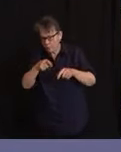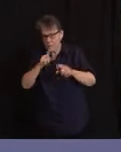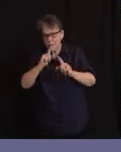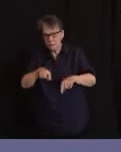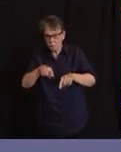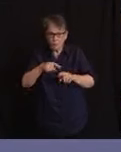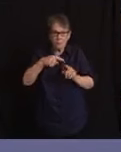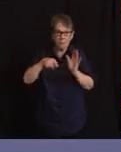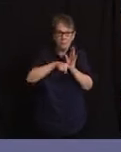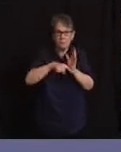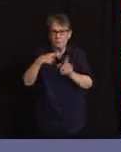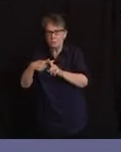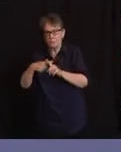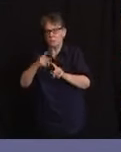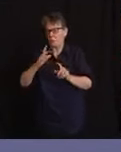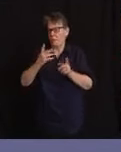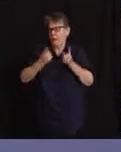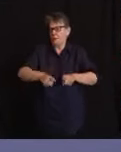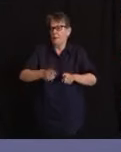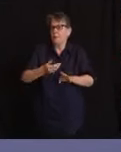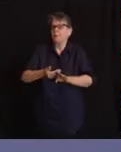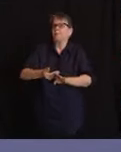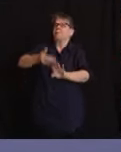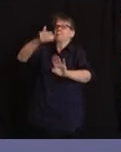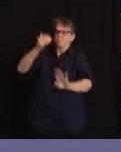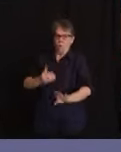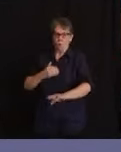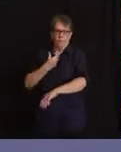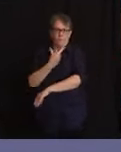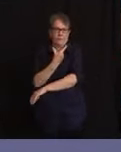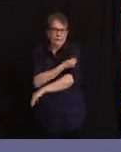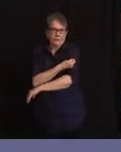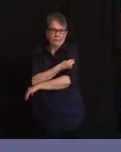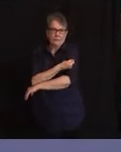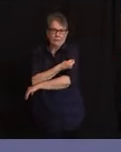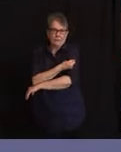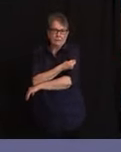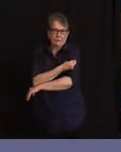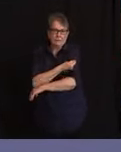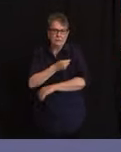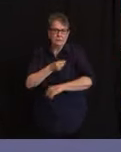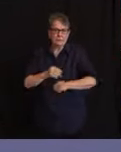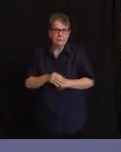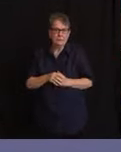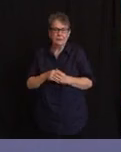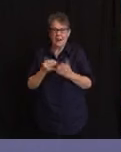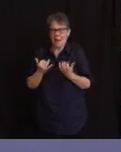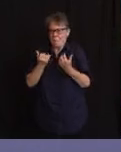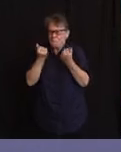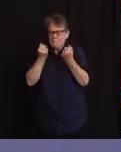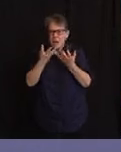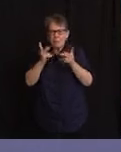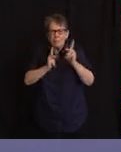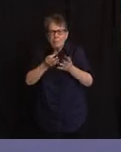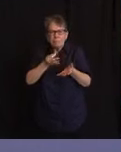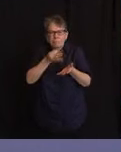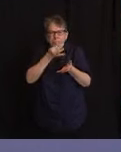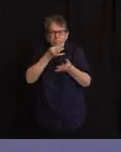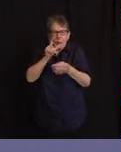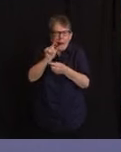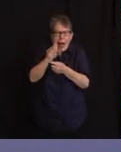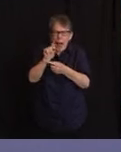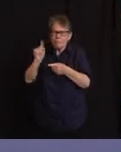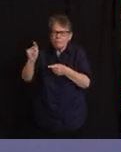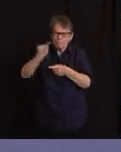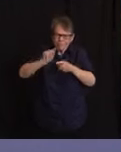in between. I haven't spoken to anybody who lives in this field, and Judy and Christina, you tell me if you disagree, who thinks a vaccine